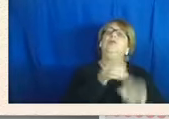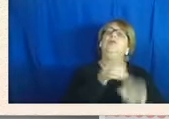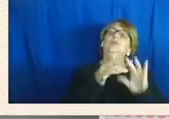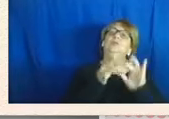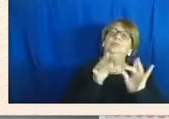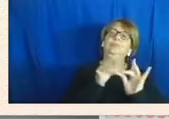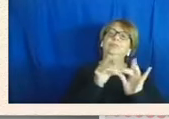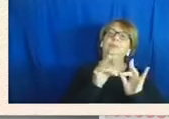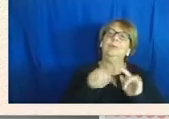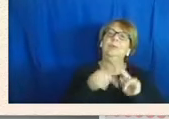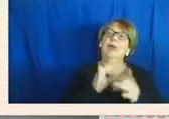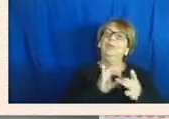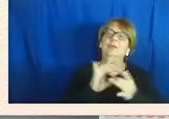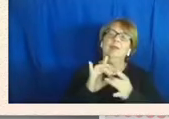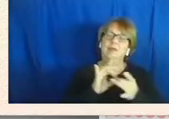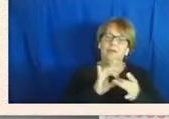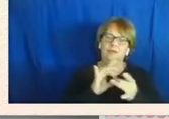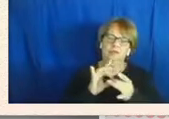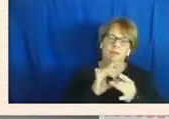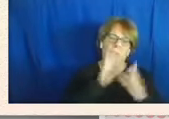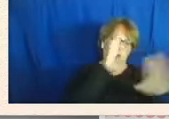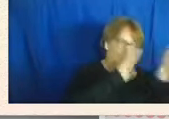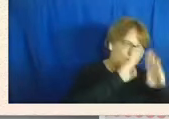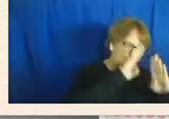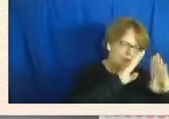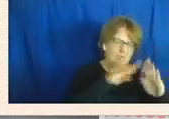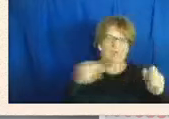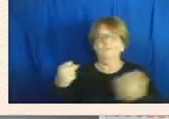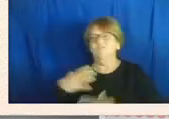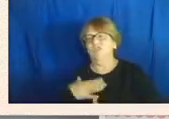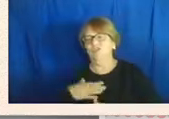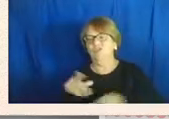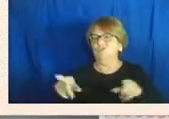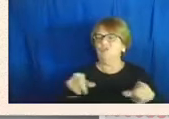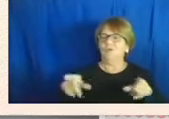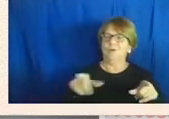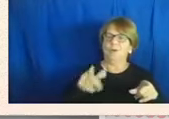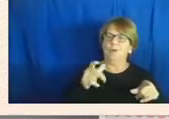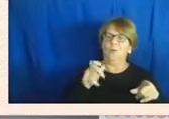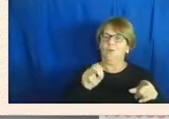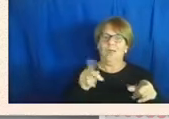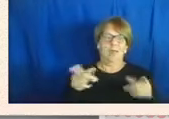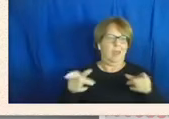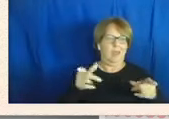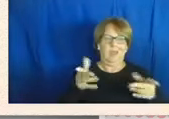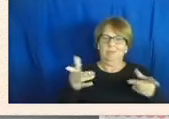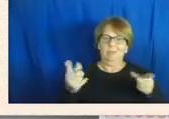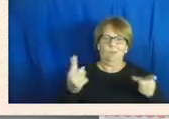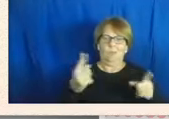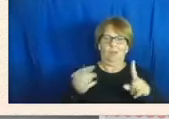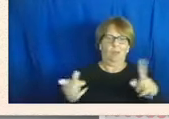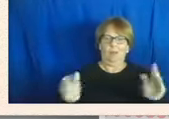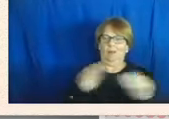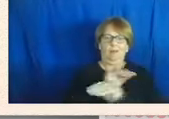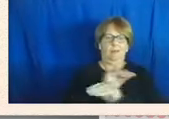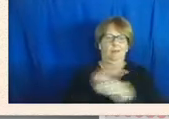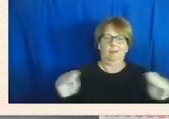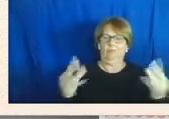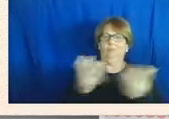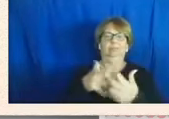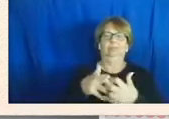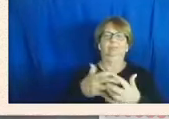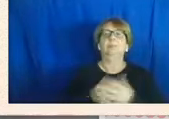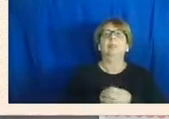between worry and fear? And when does one become the other? Yeah. So worry is